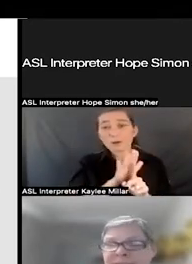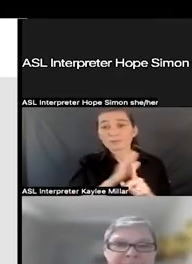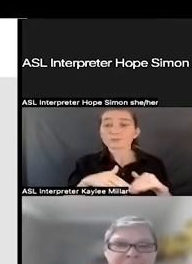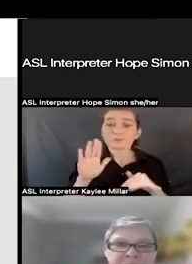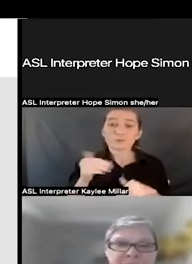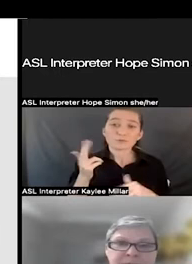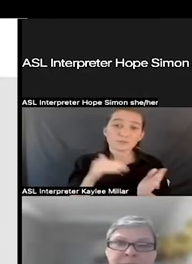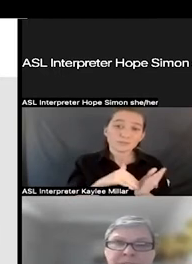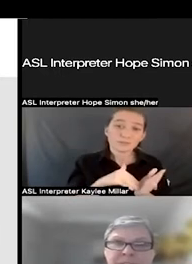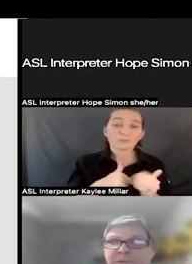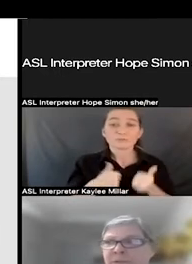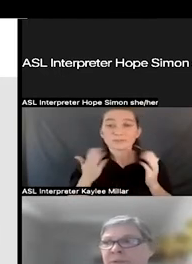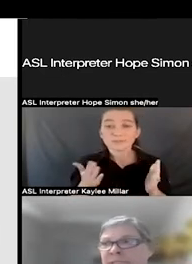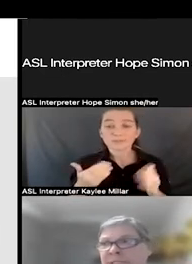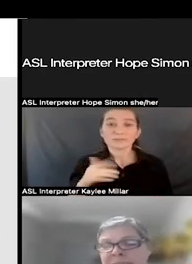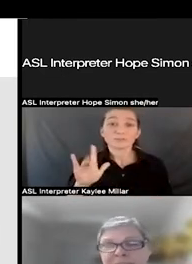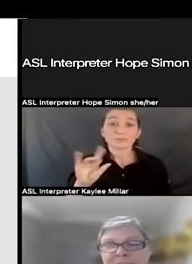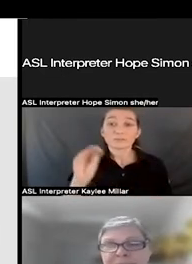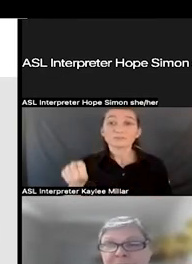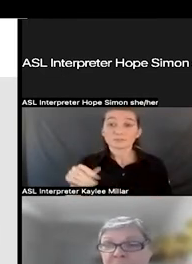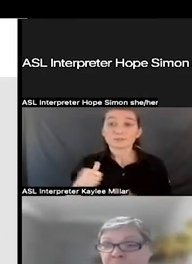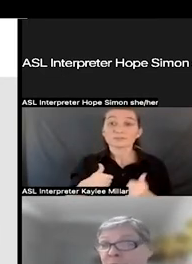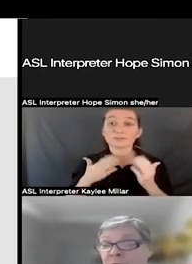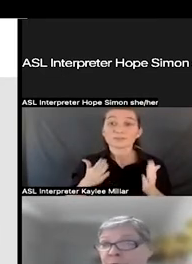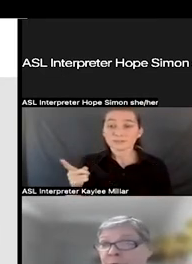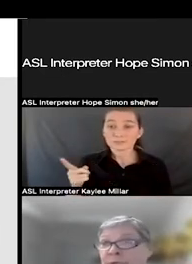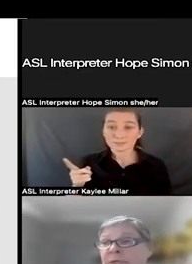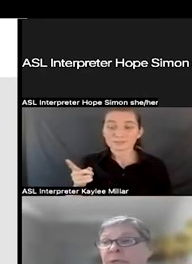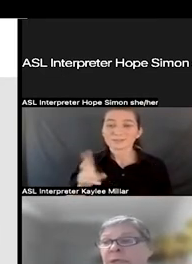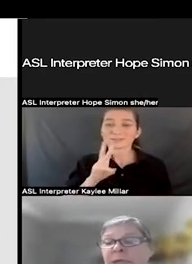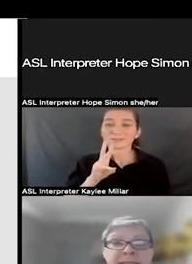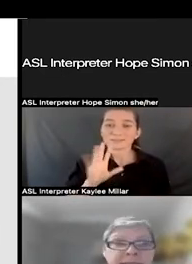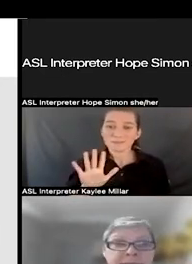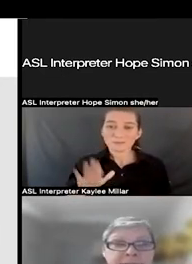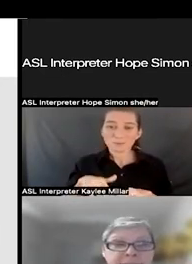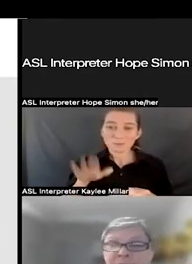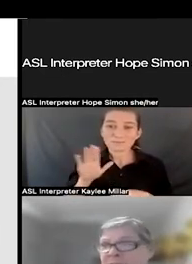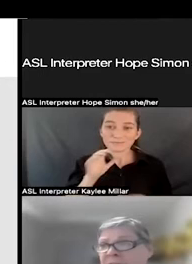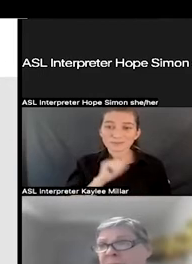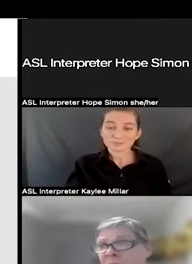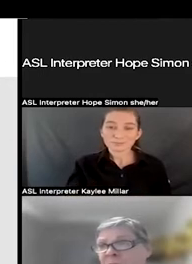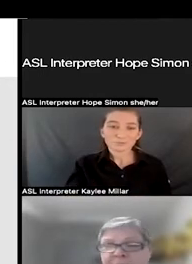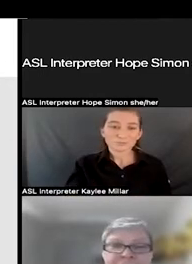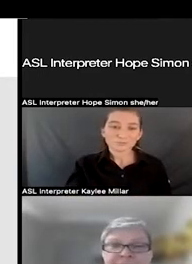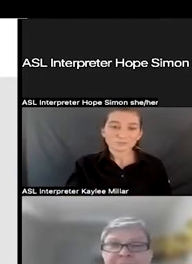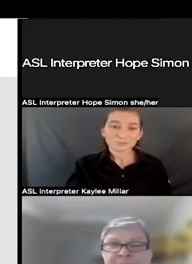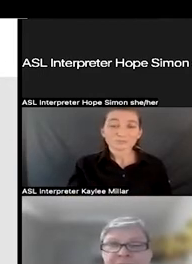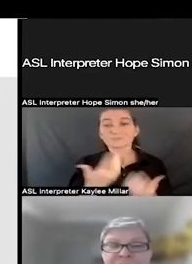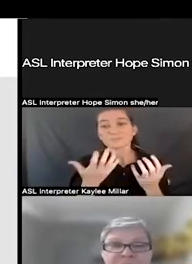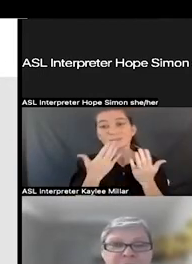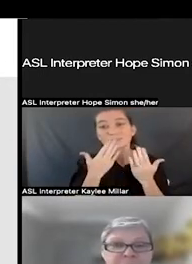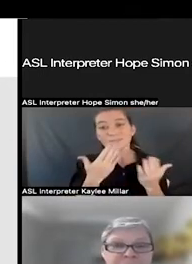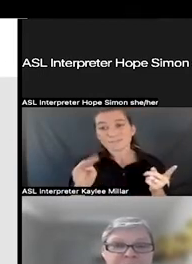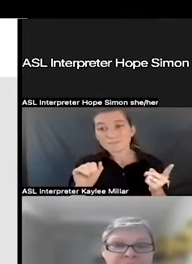13,000 residents, with 25% of those residents being 65 years or older. And I'd like to first thank Mark and the ECA